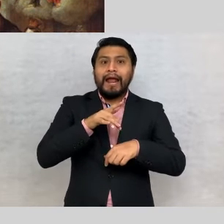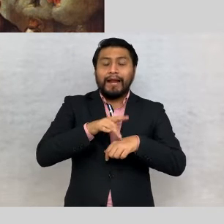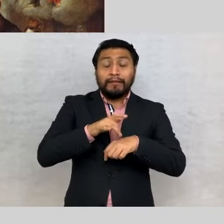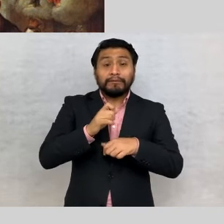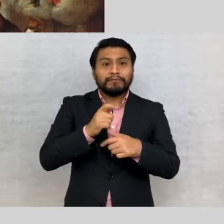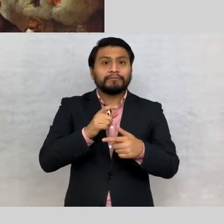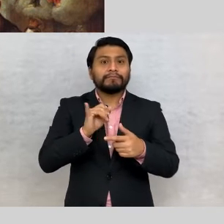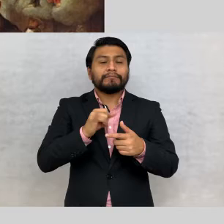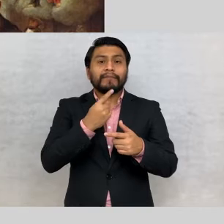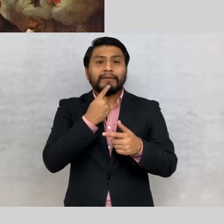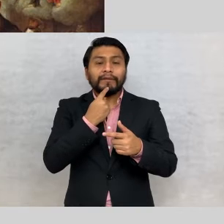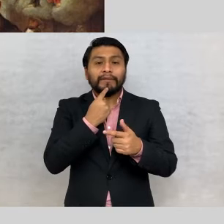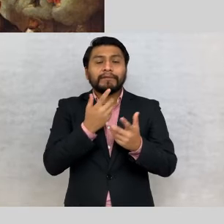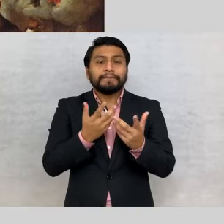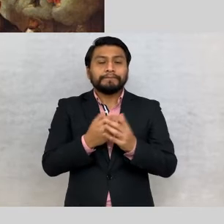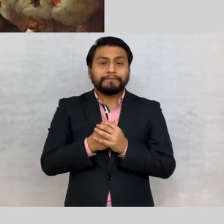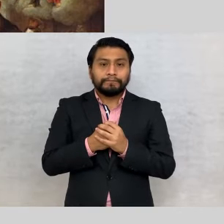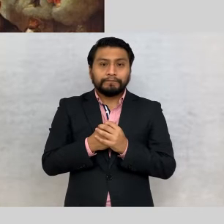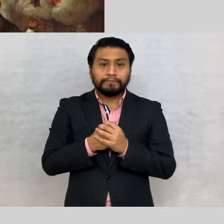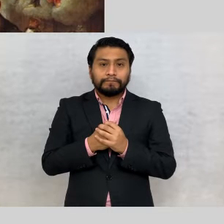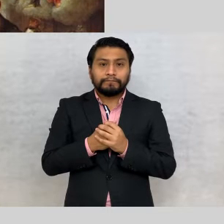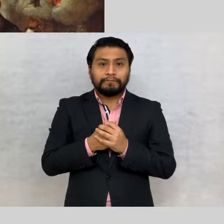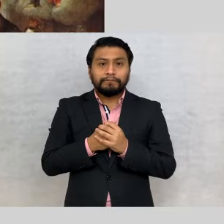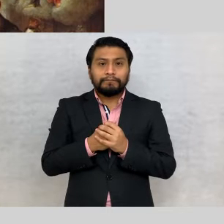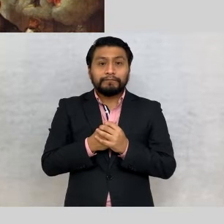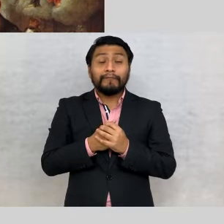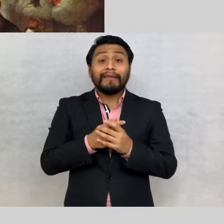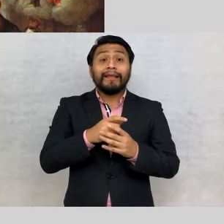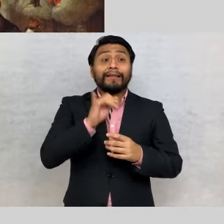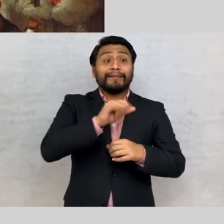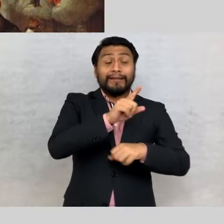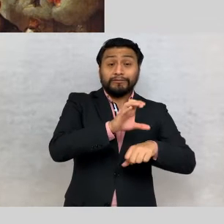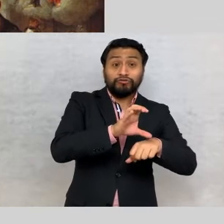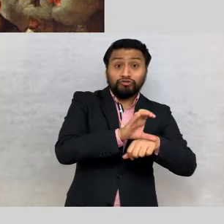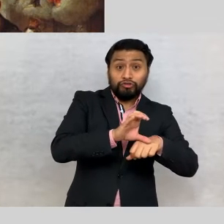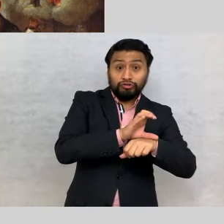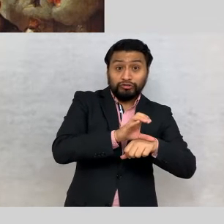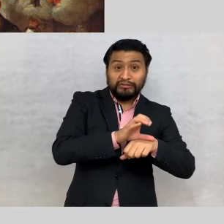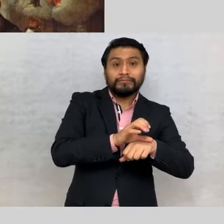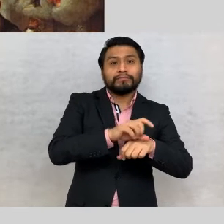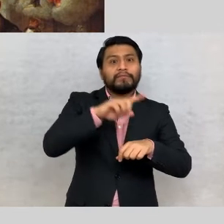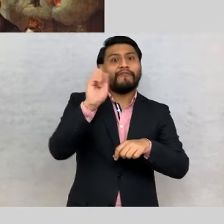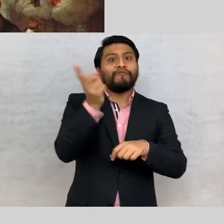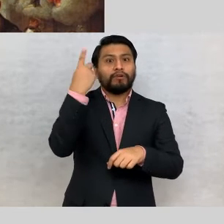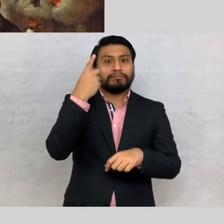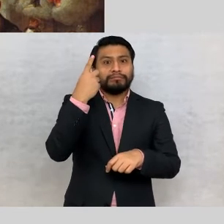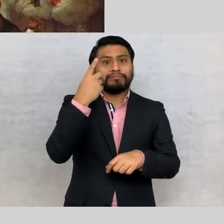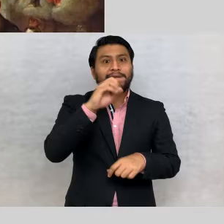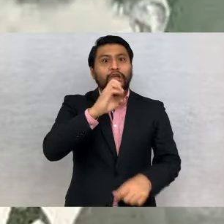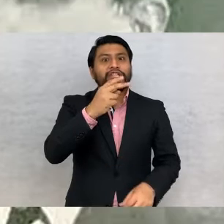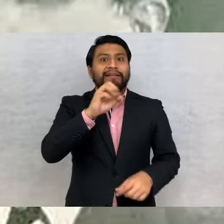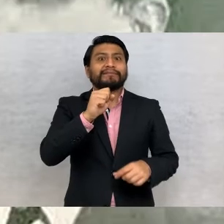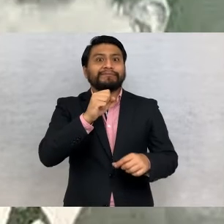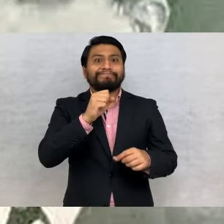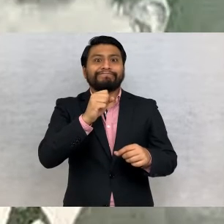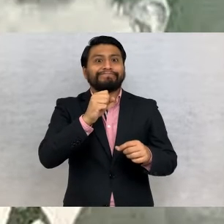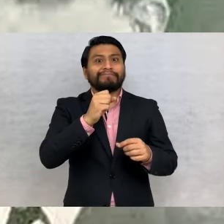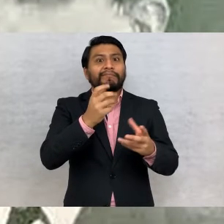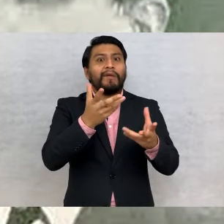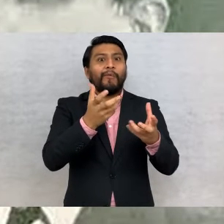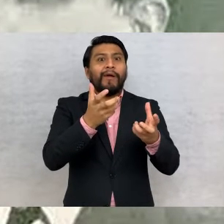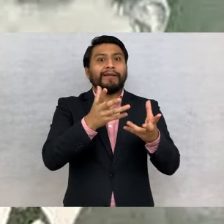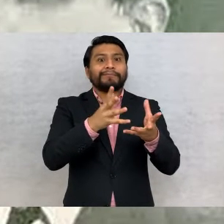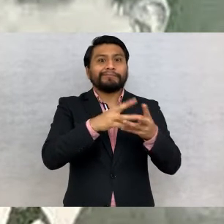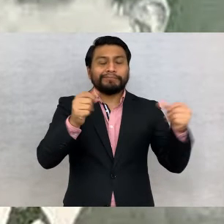encyclical, it has been said that the Church is the first eugenicist. Okay, what's